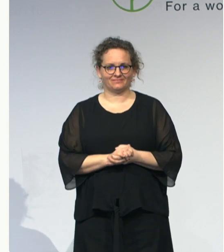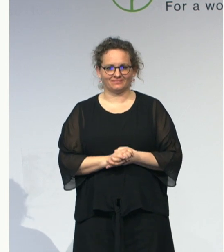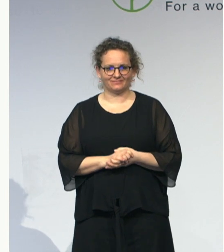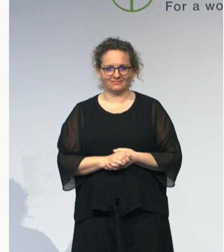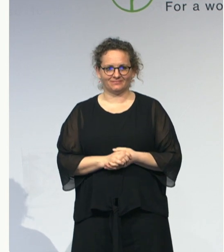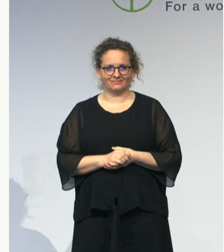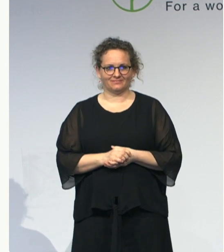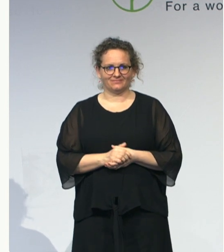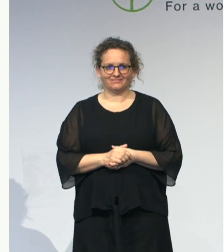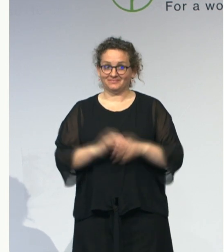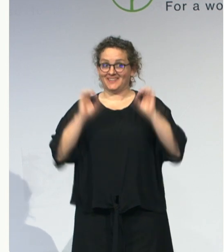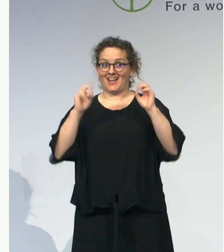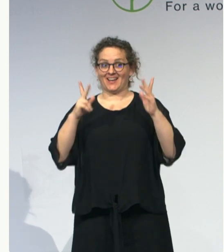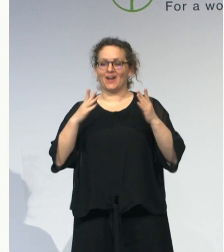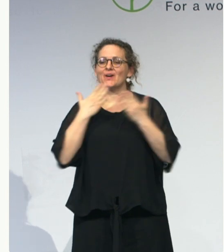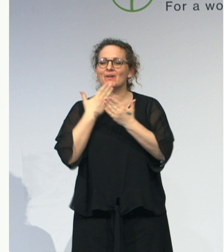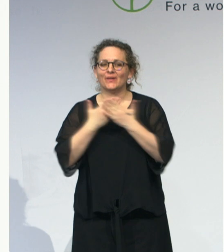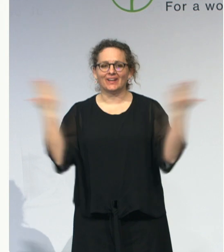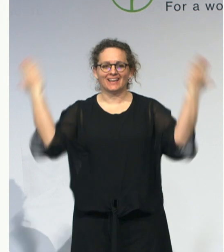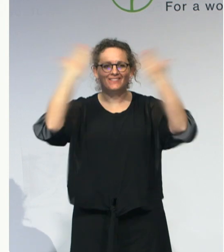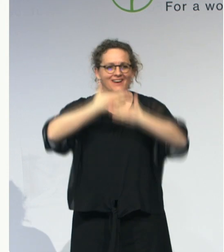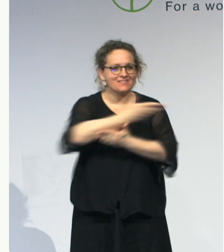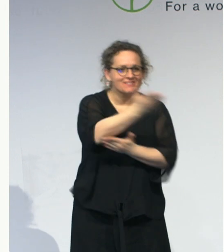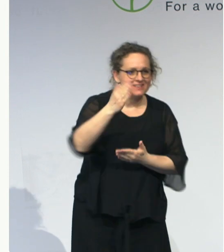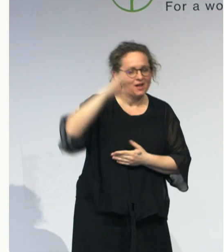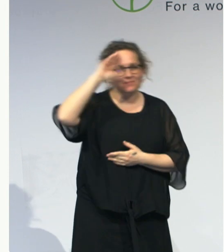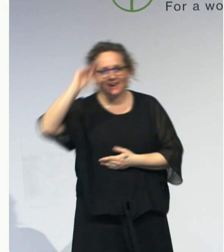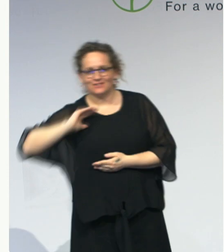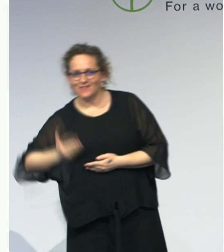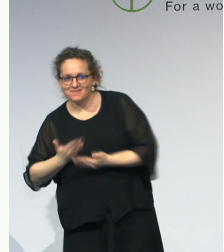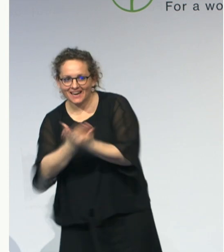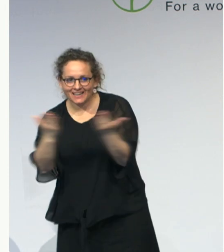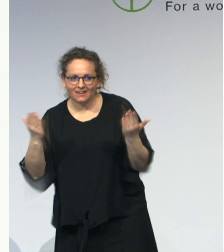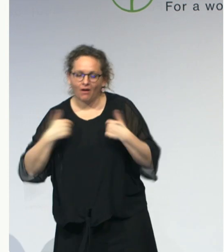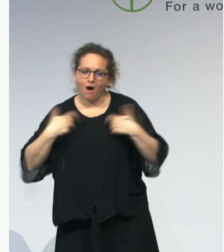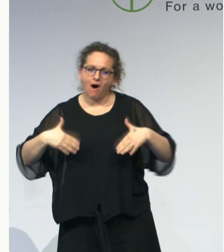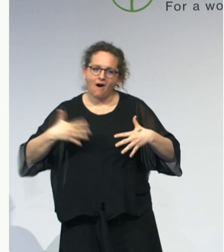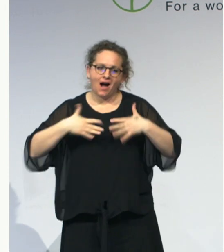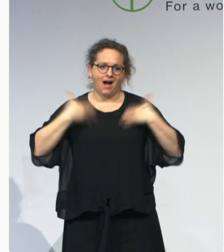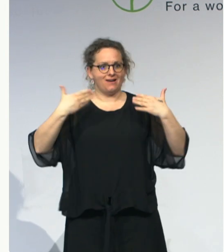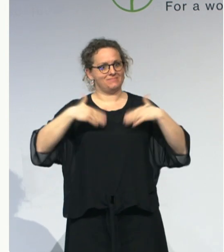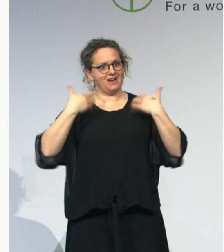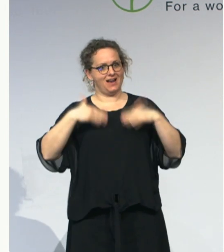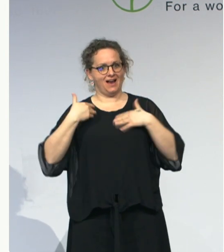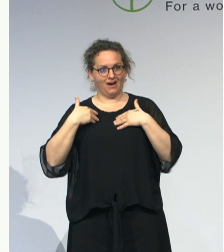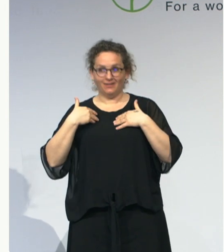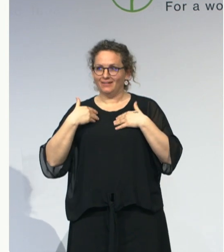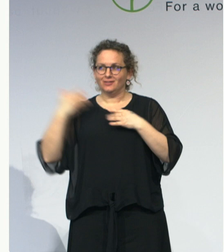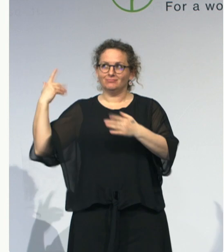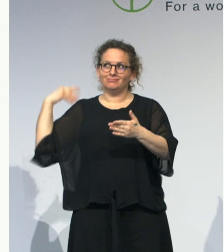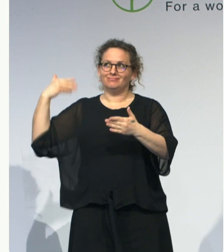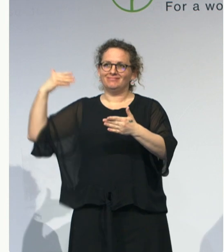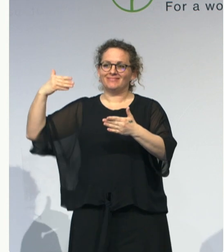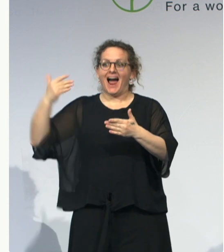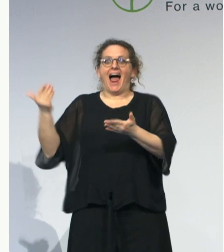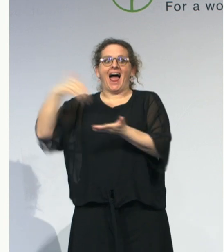Okay. Good evening, ladies and gentlemen. It is truly a delight to be back in Vienna and to attend again the